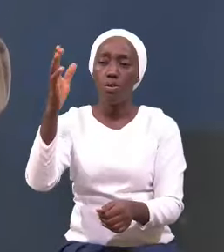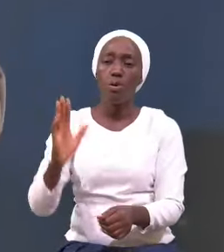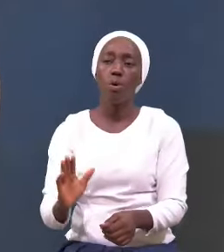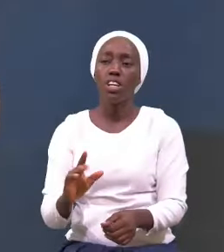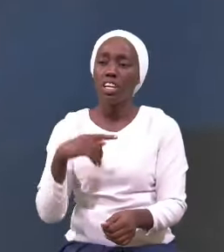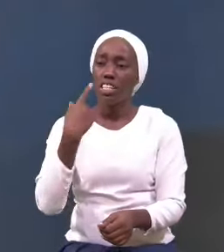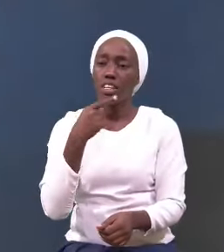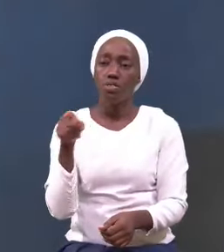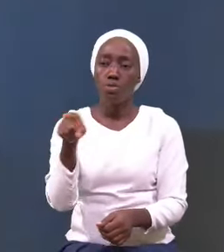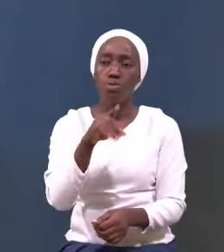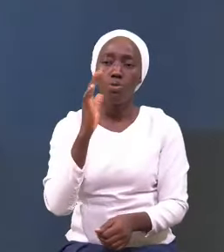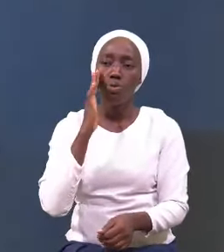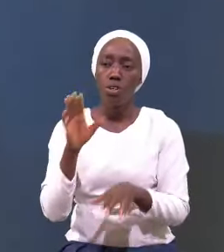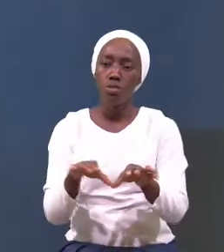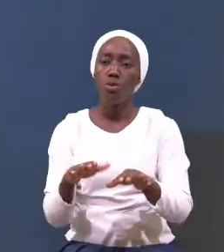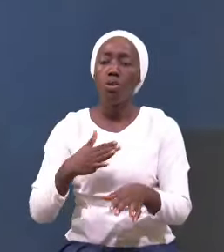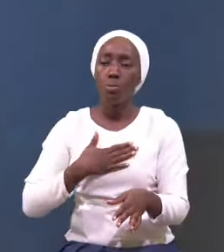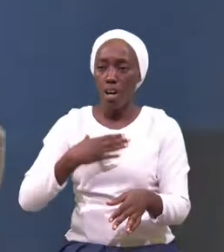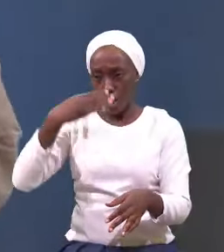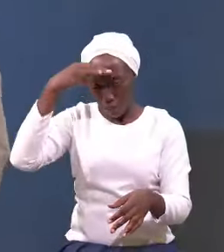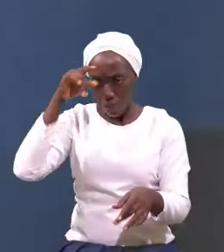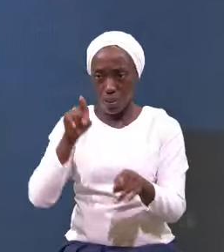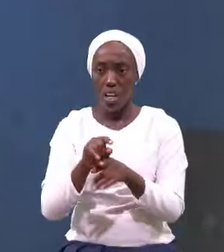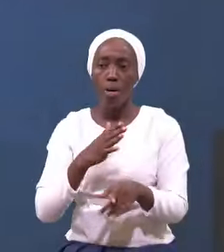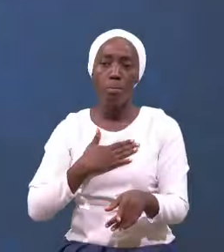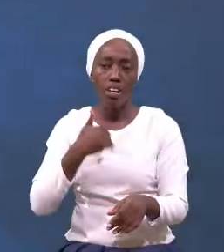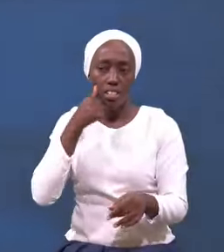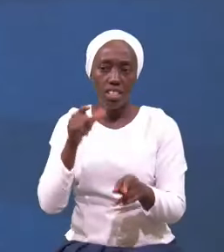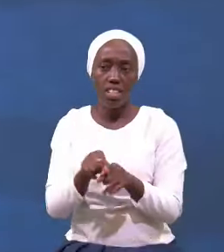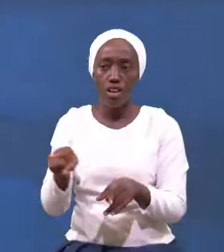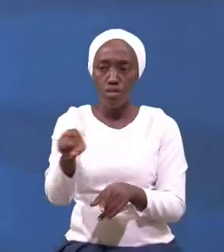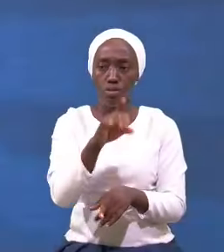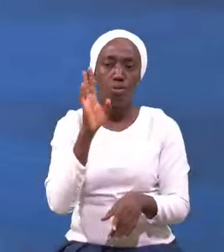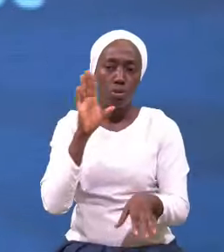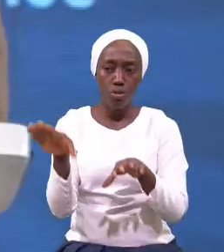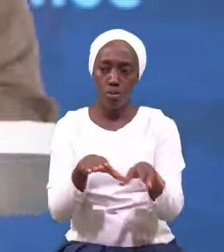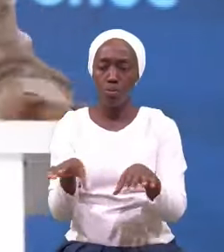will do, my brother, my sister, you will do.